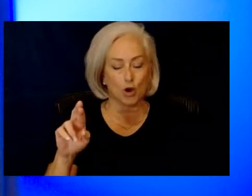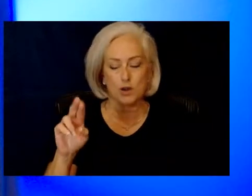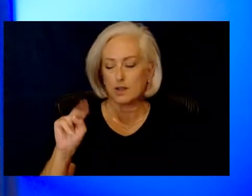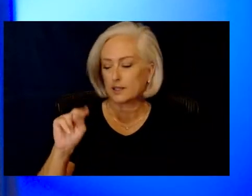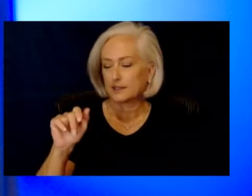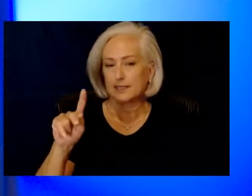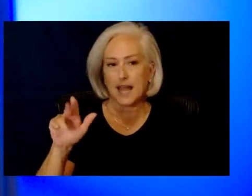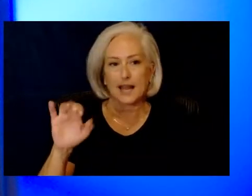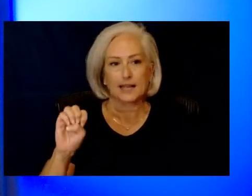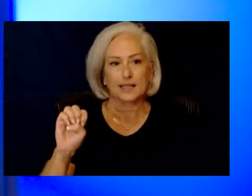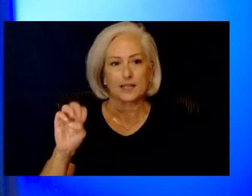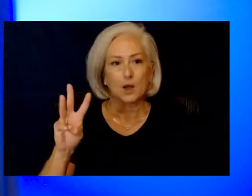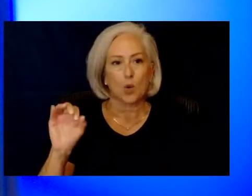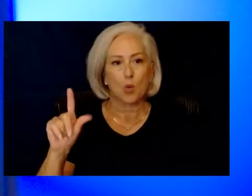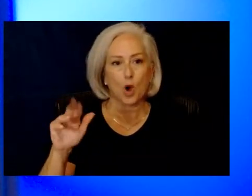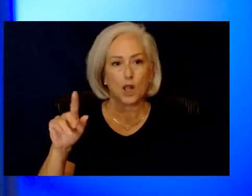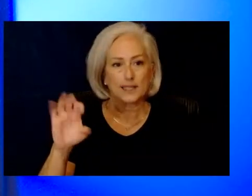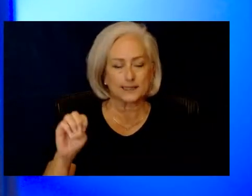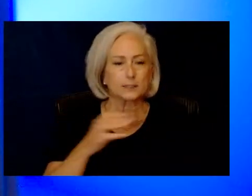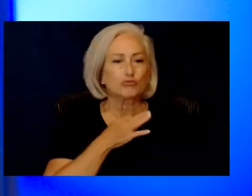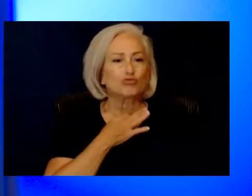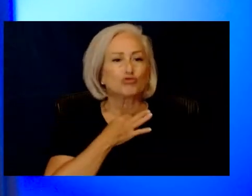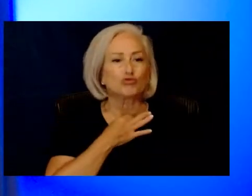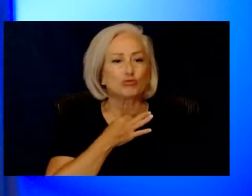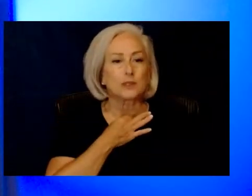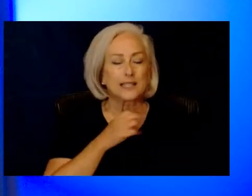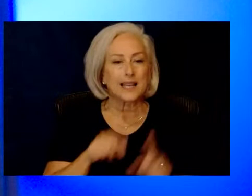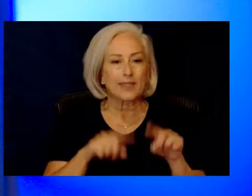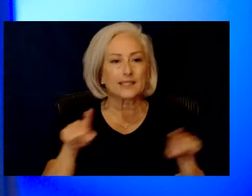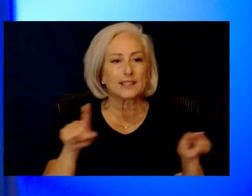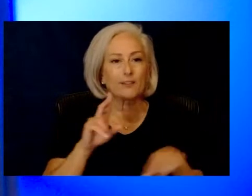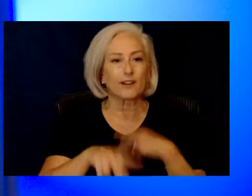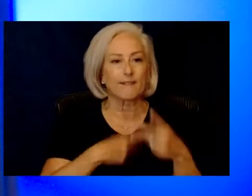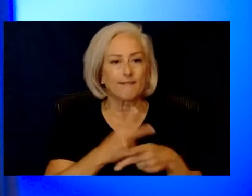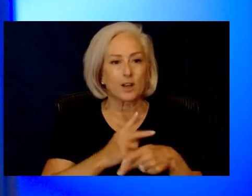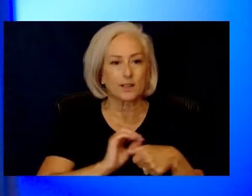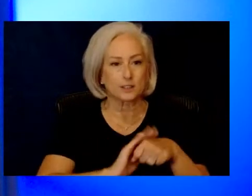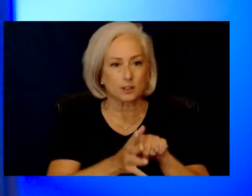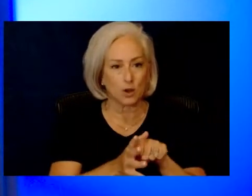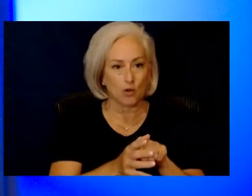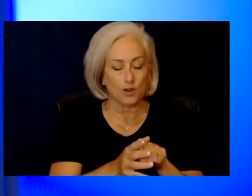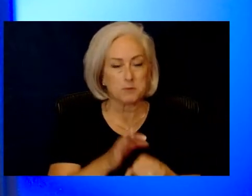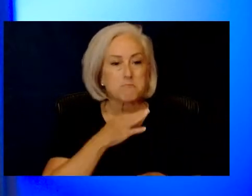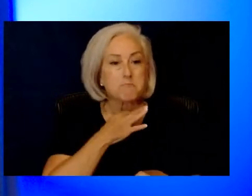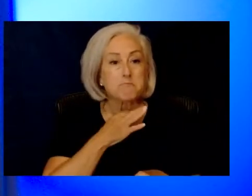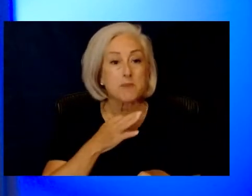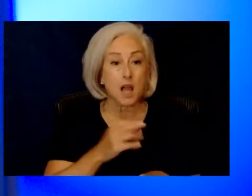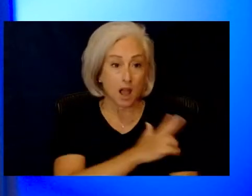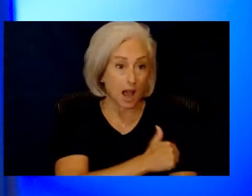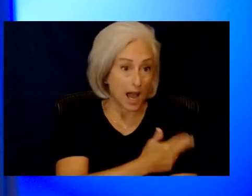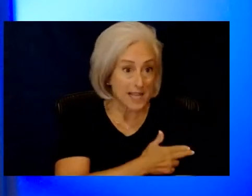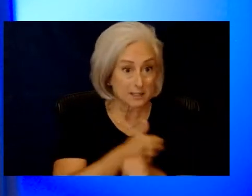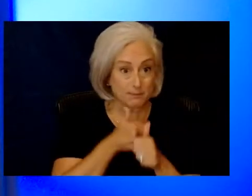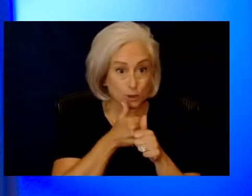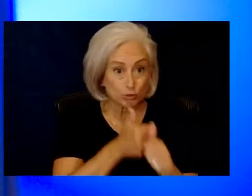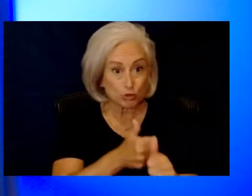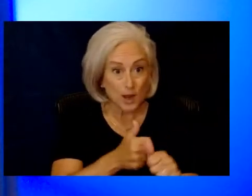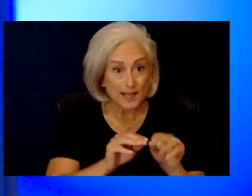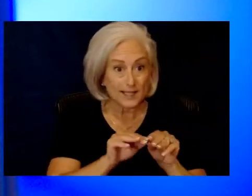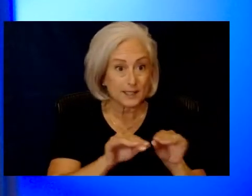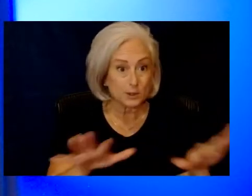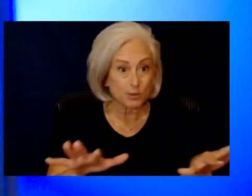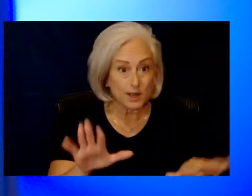know about the different variants. So she writes, I'm wondering whether the hospital system or other officials are tracking the spread of